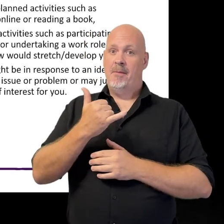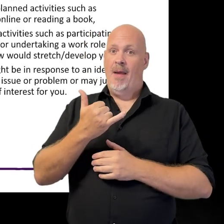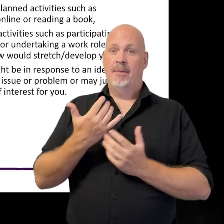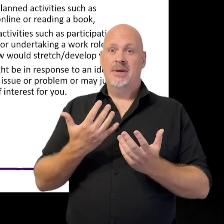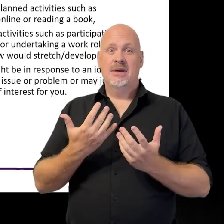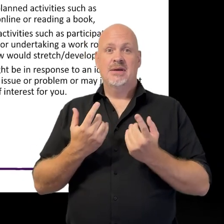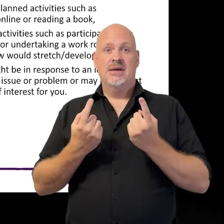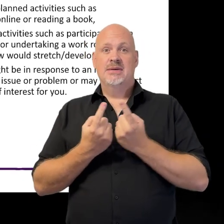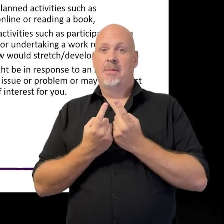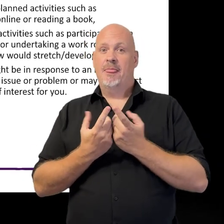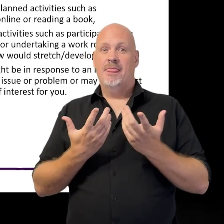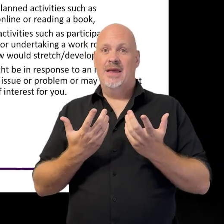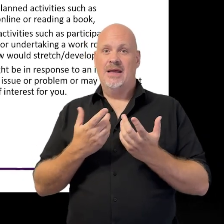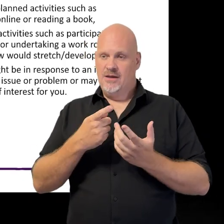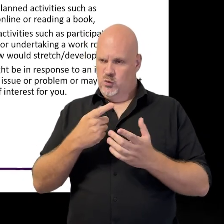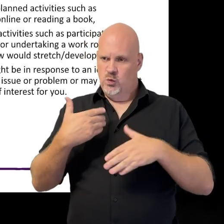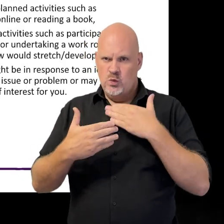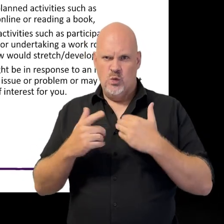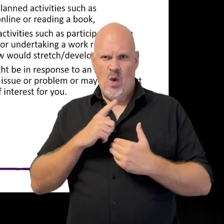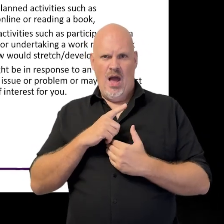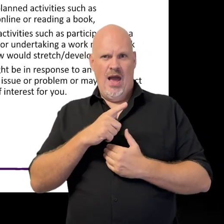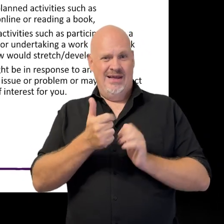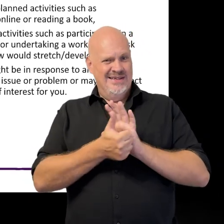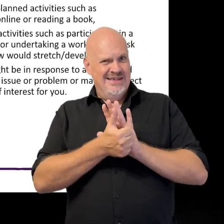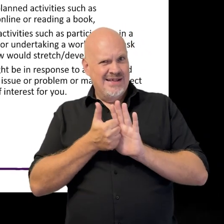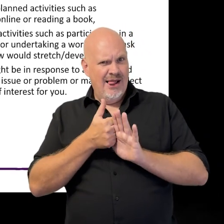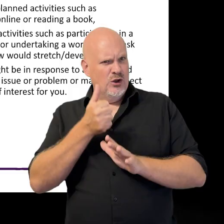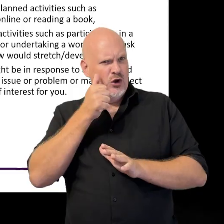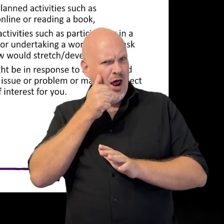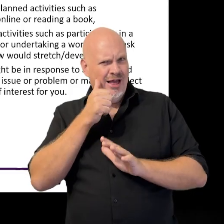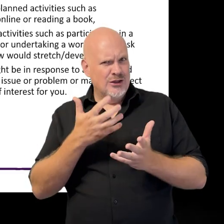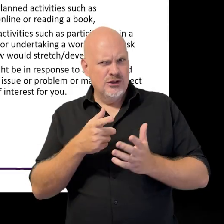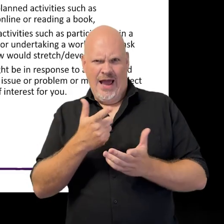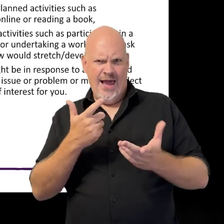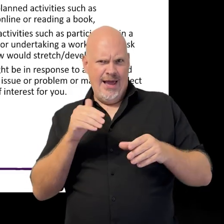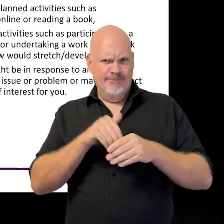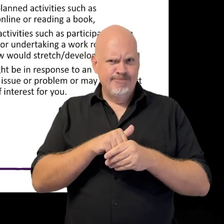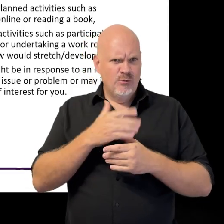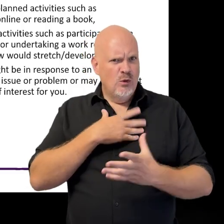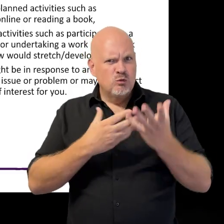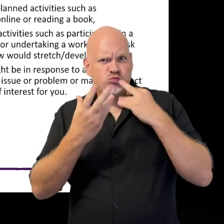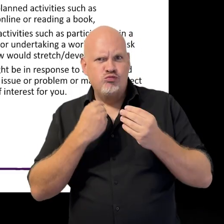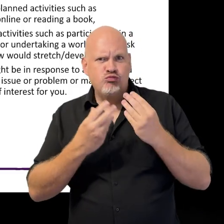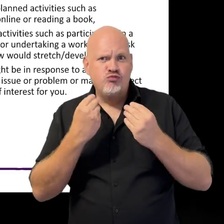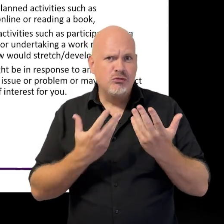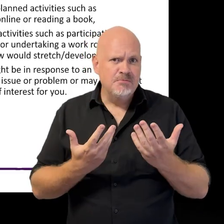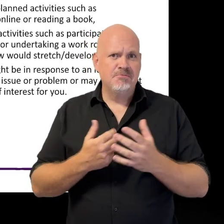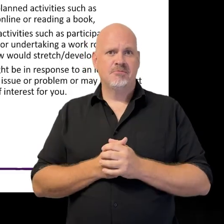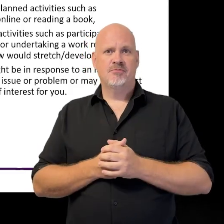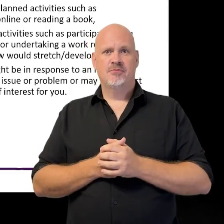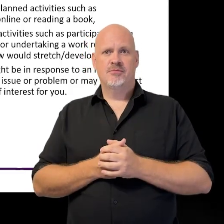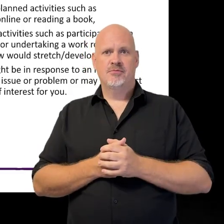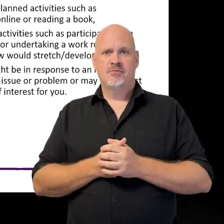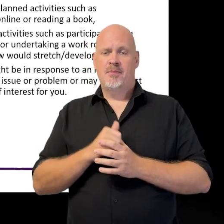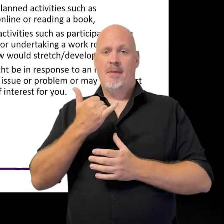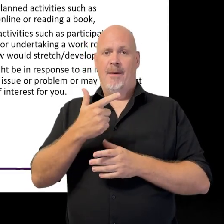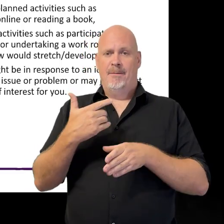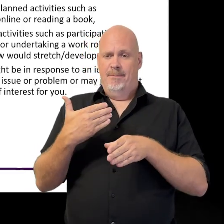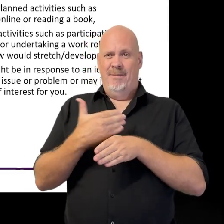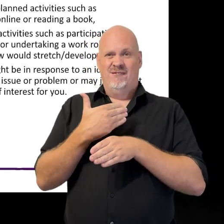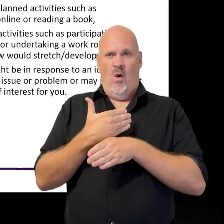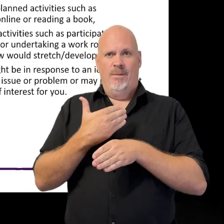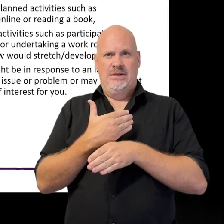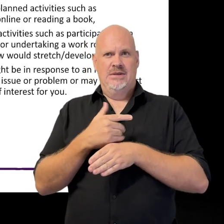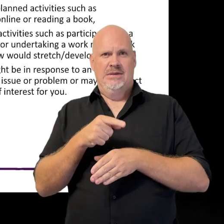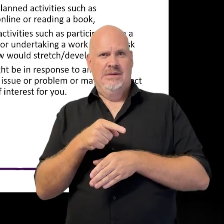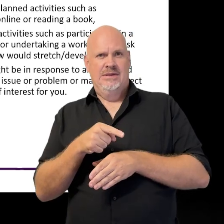might also be something you did as a result of a shortfall in your skills and knowledge. There may have been a performance issue